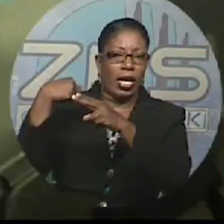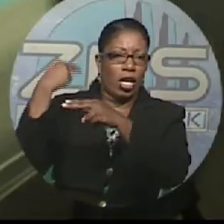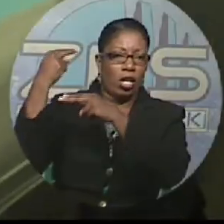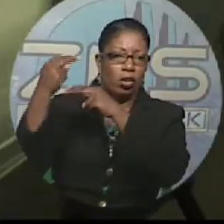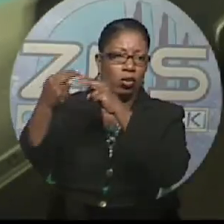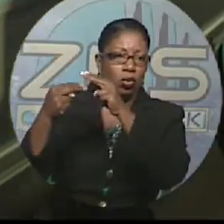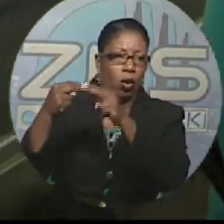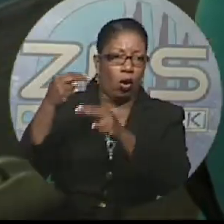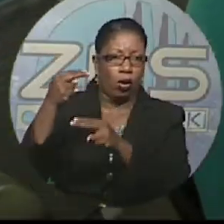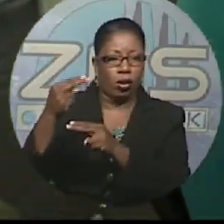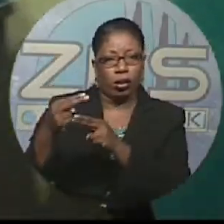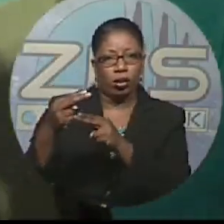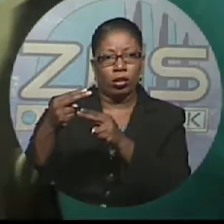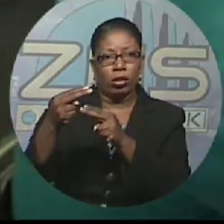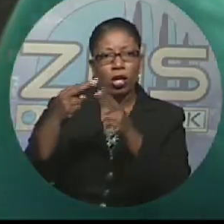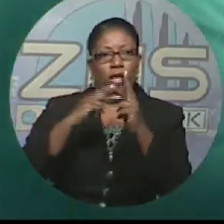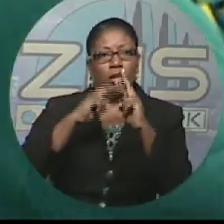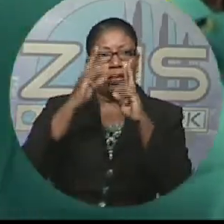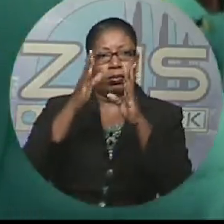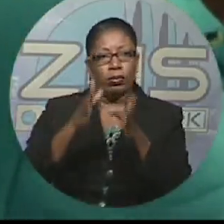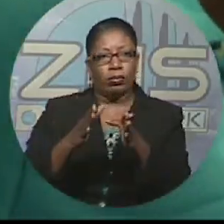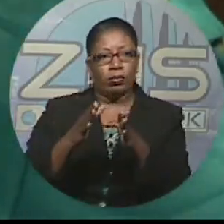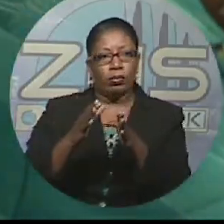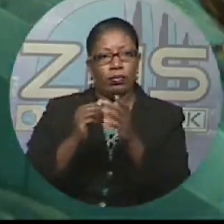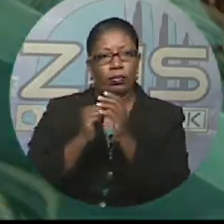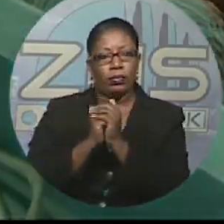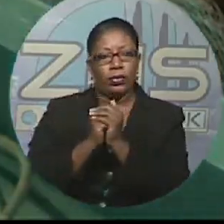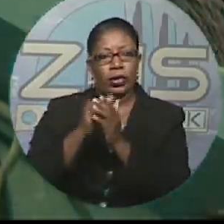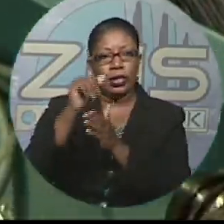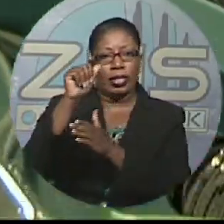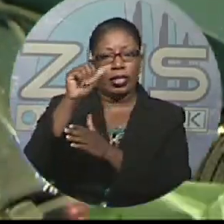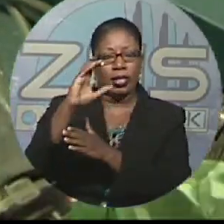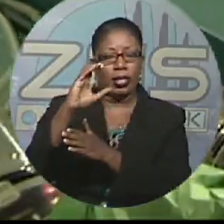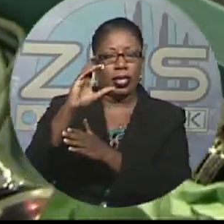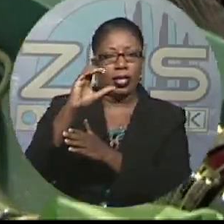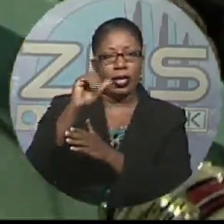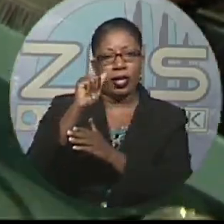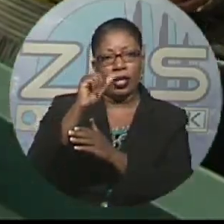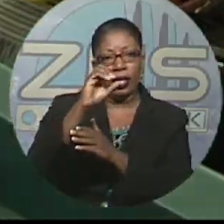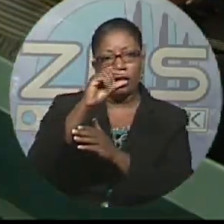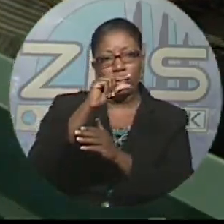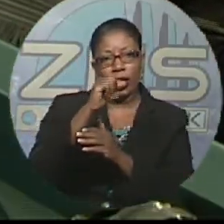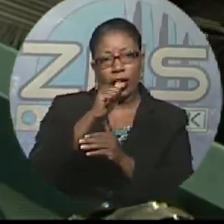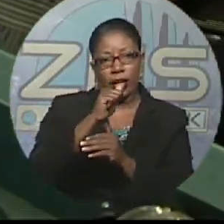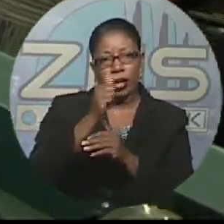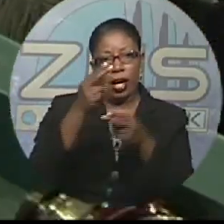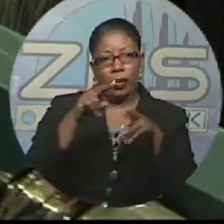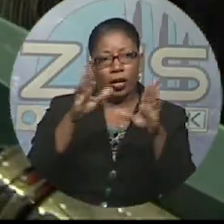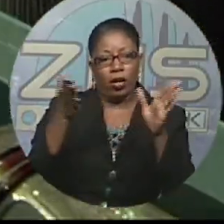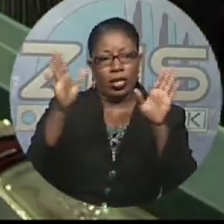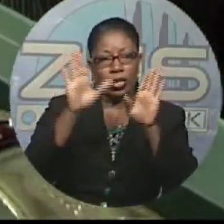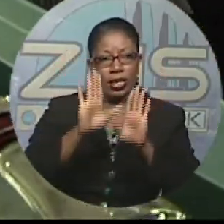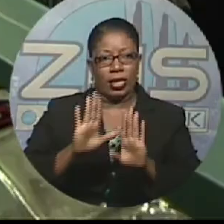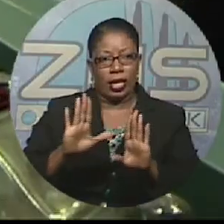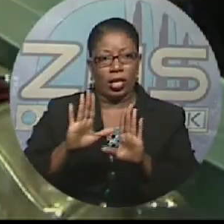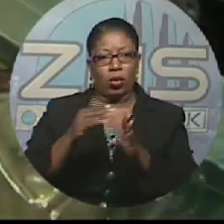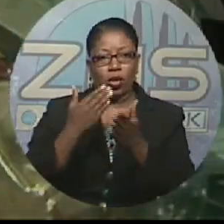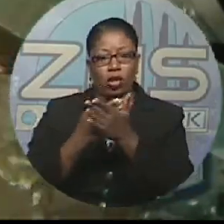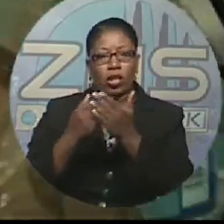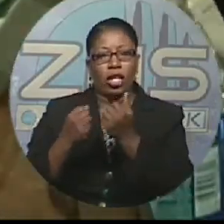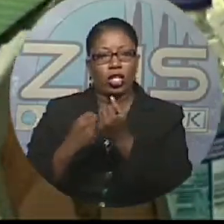of Caribbean Sports Journalists Association, CASJA, took place right here on Sunday with the full support